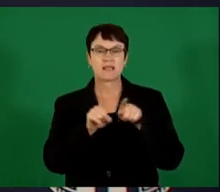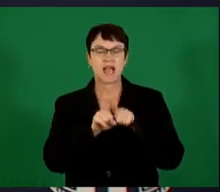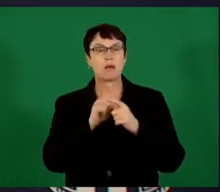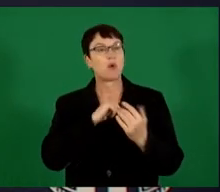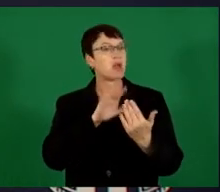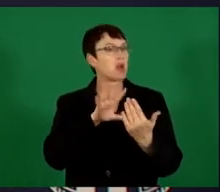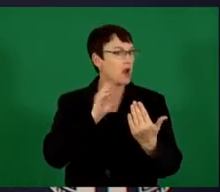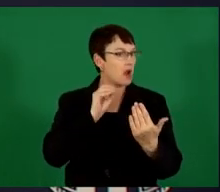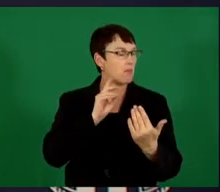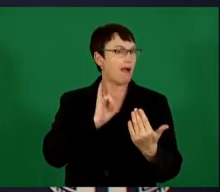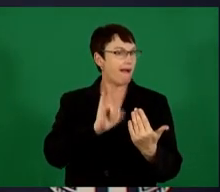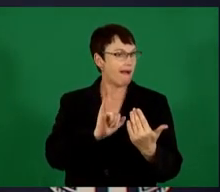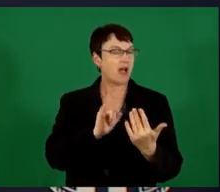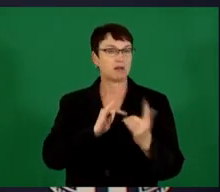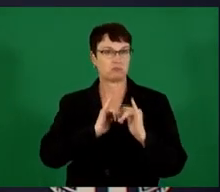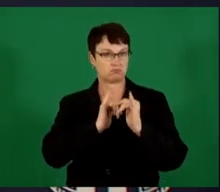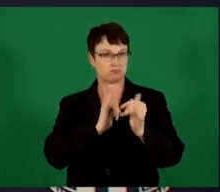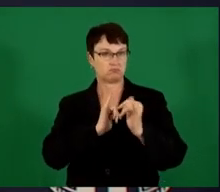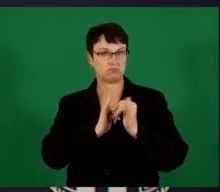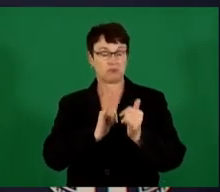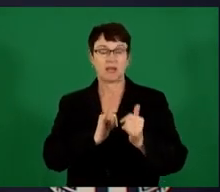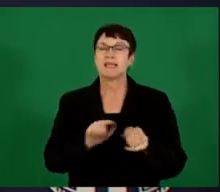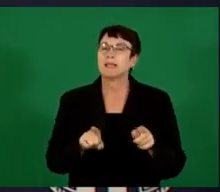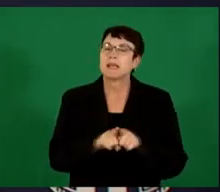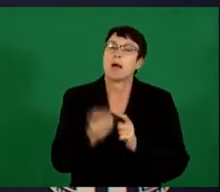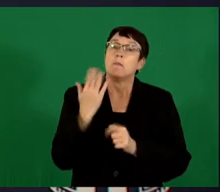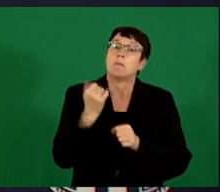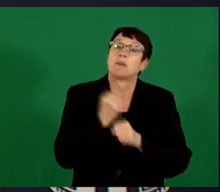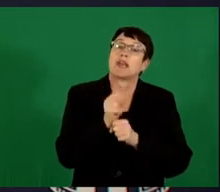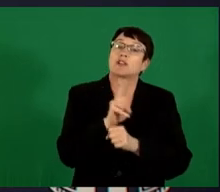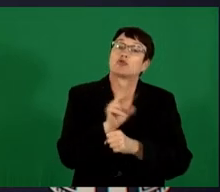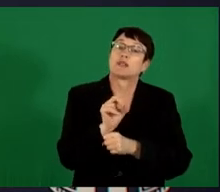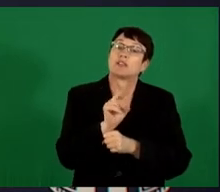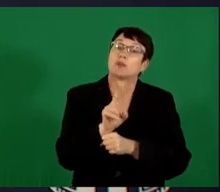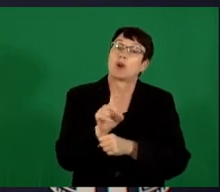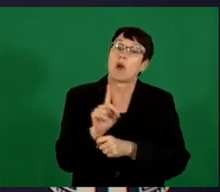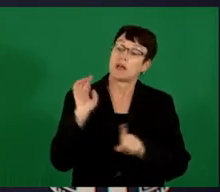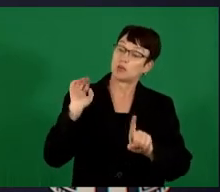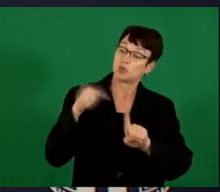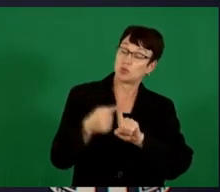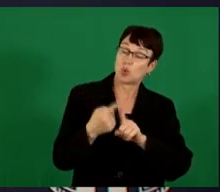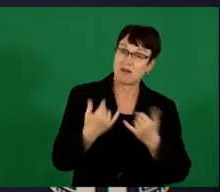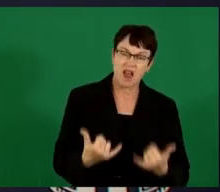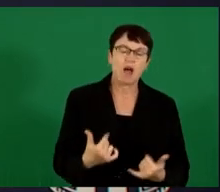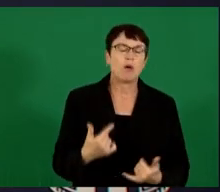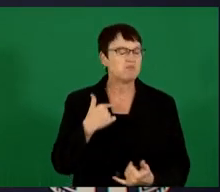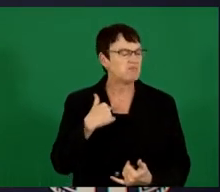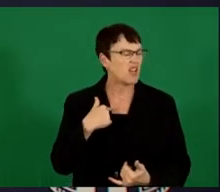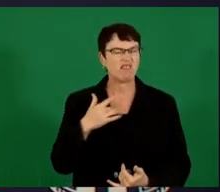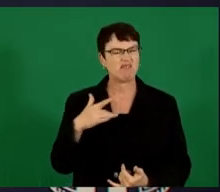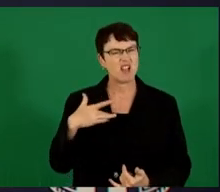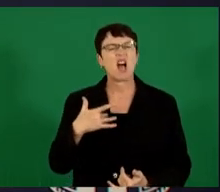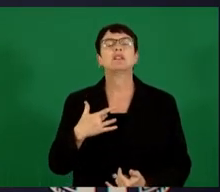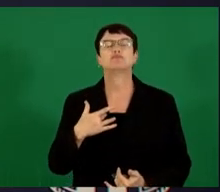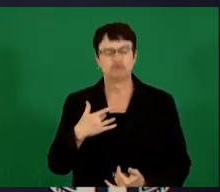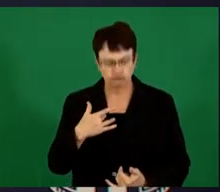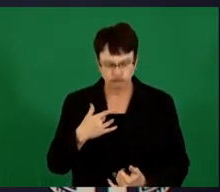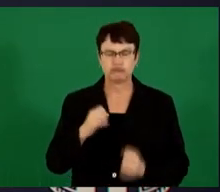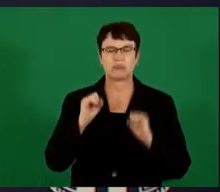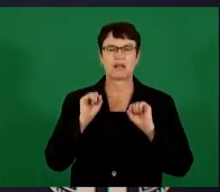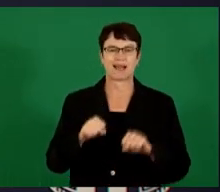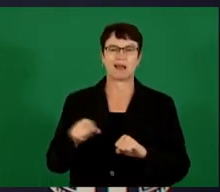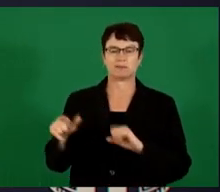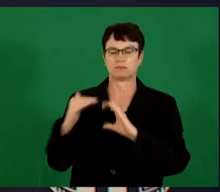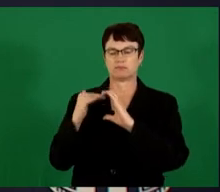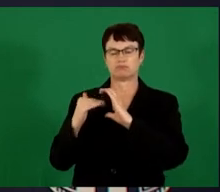doing what we have done since 2021, we are now more confident that we will hit our target. And